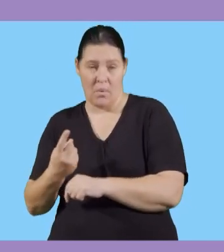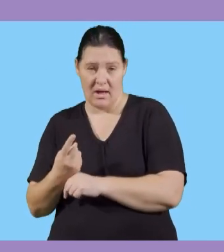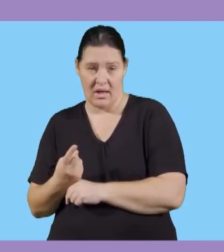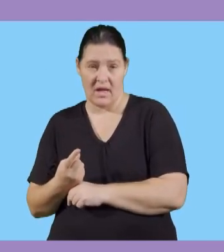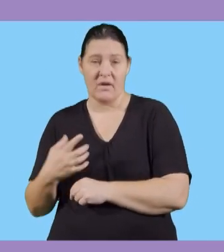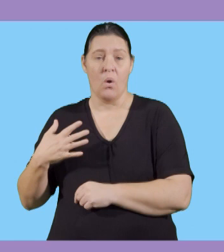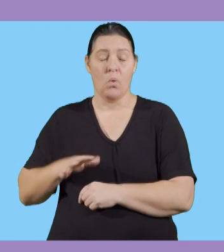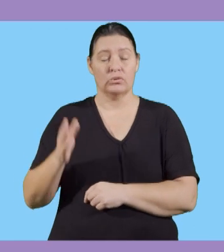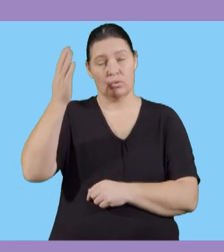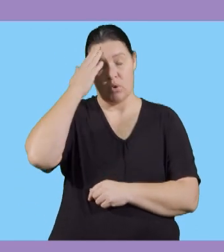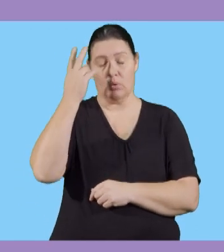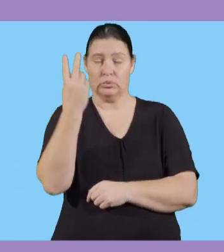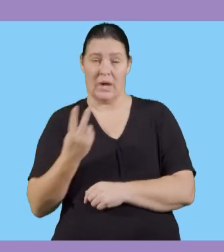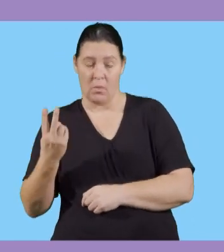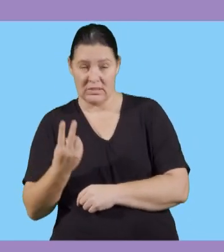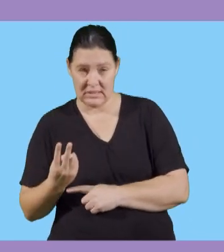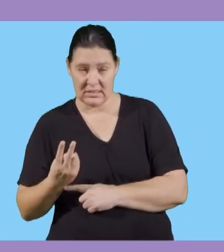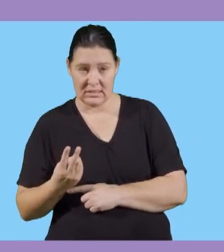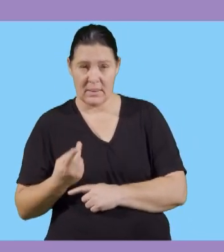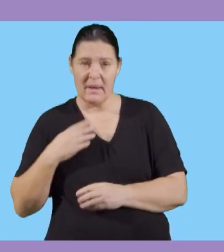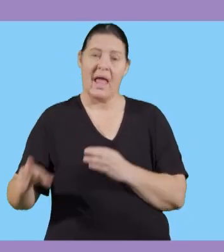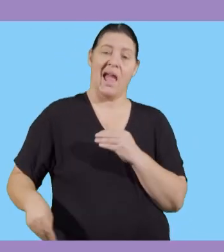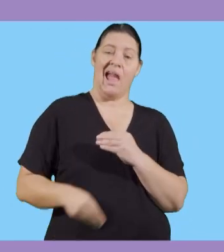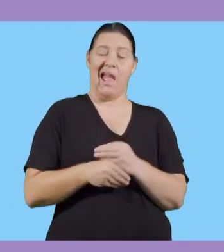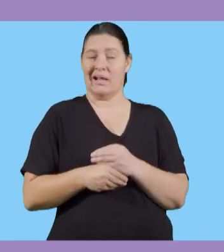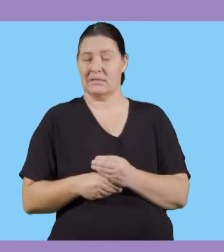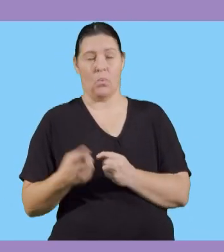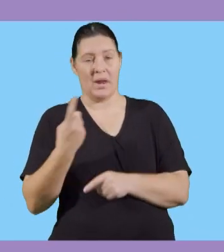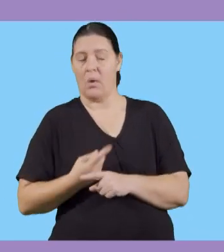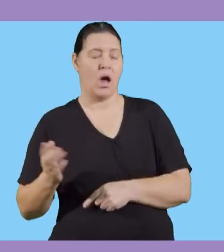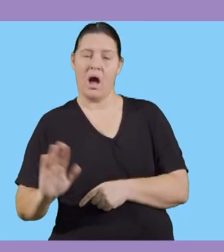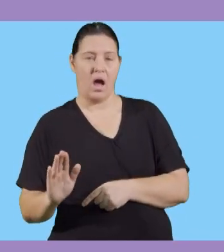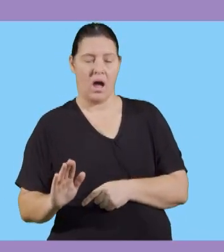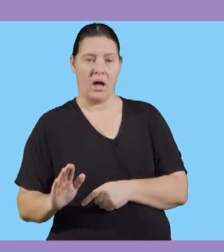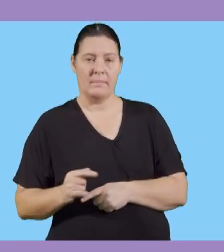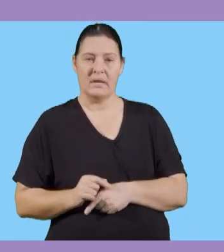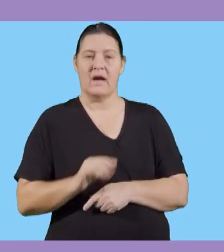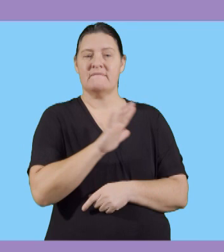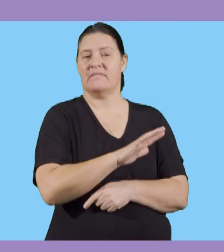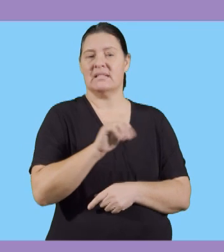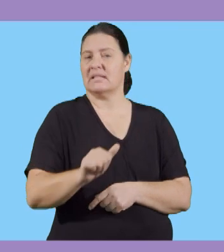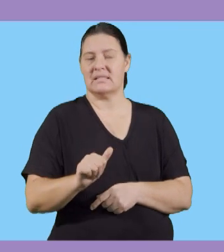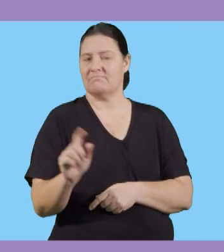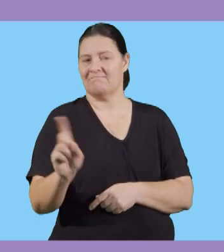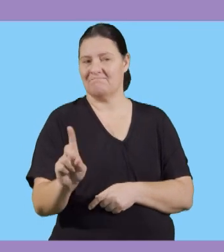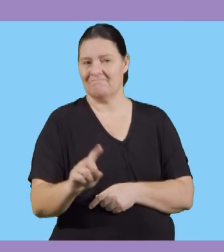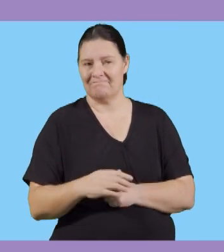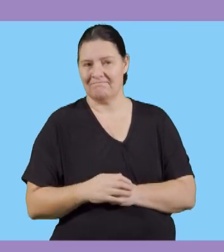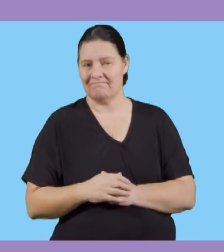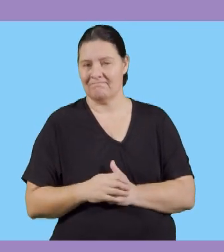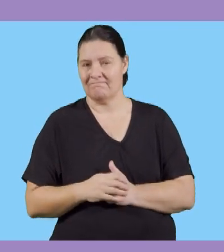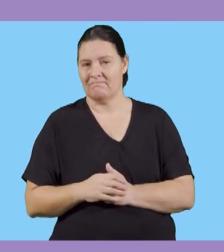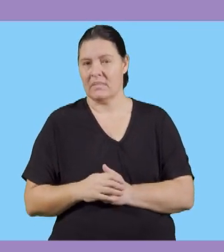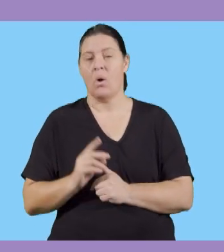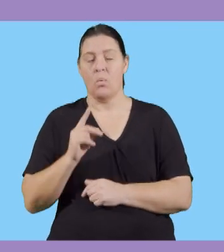going to have 2 hours, it doesn't mean I added 1, which means my kilometers are going to be 56 kilometers. No, we do